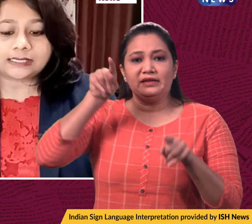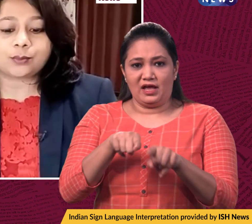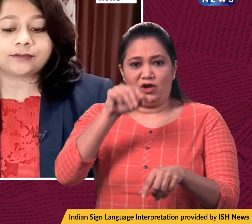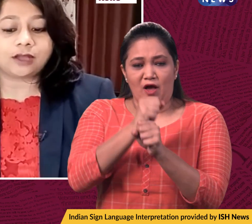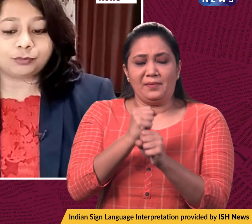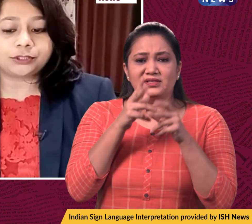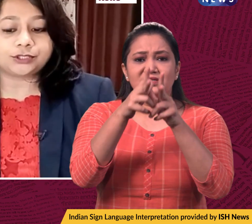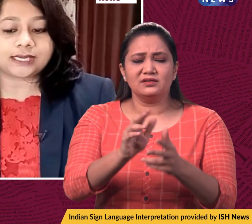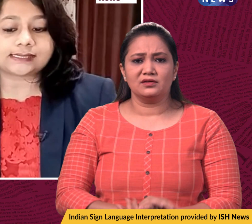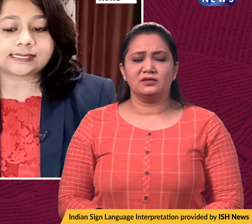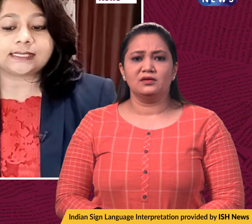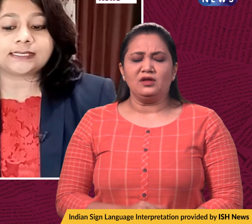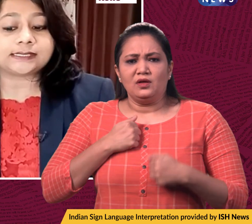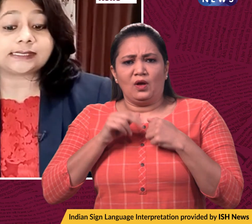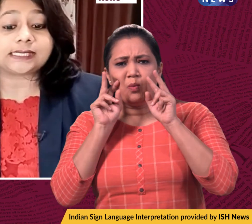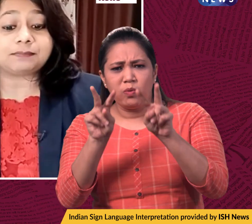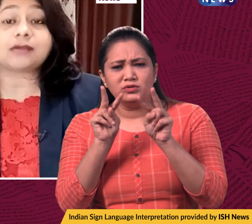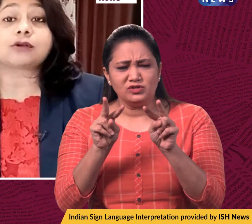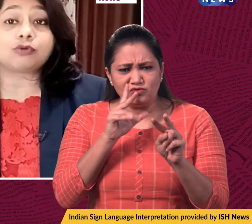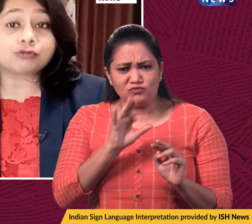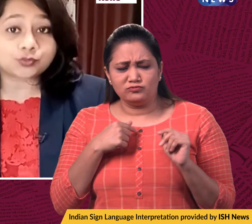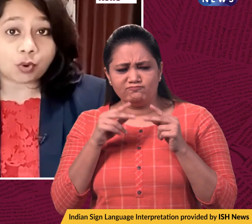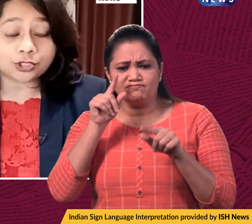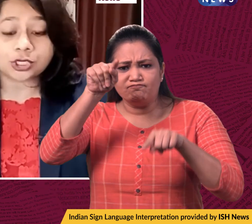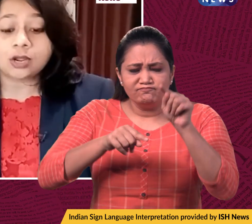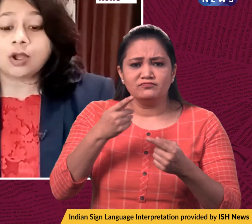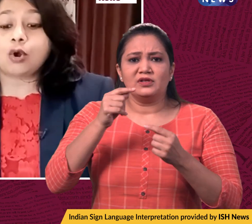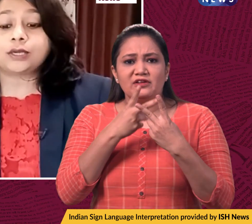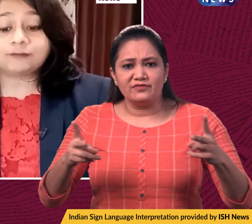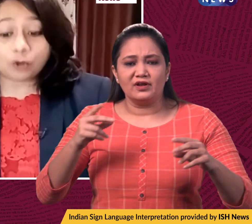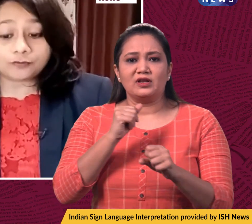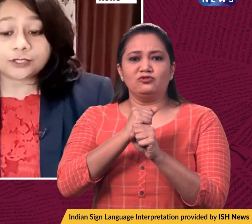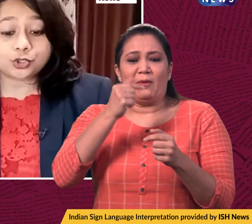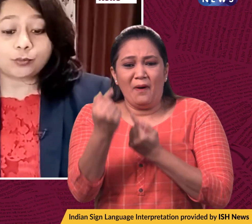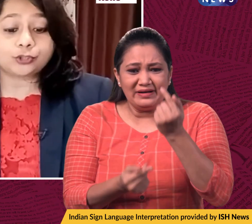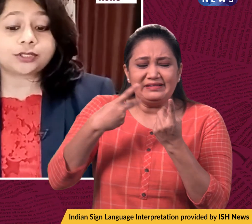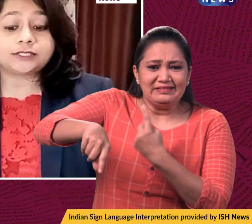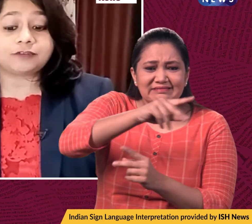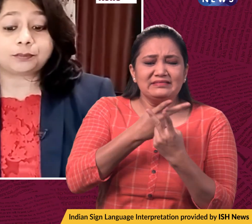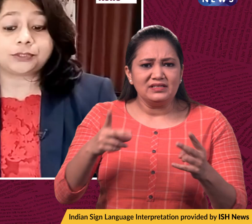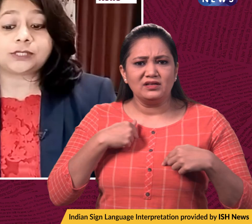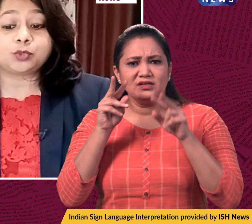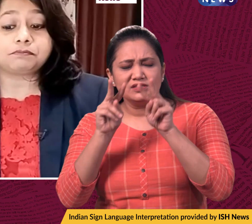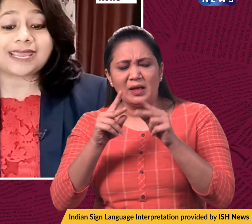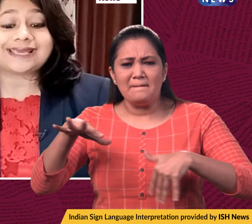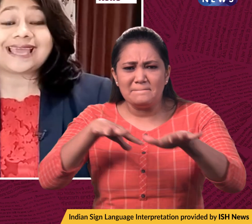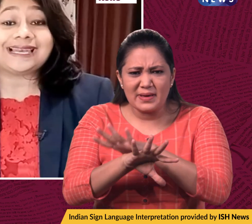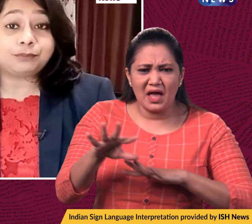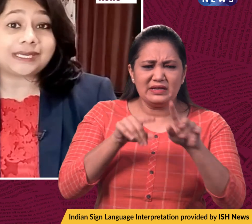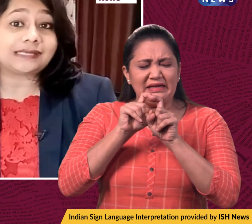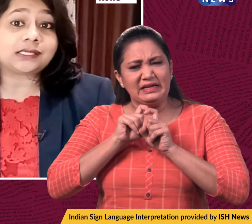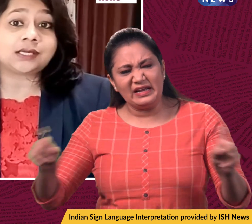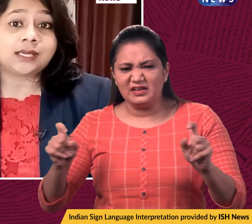from India where the government today has said that it is keeping a close watch on evolving geopolitical developments and would